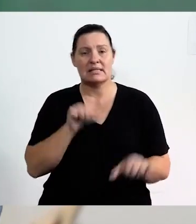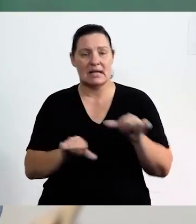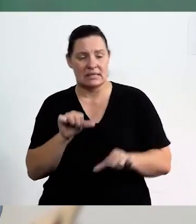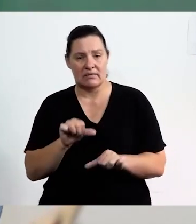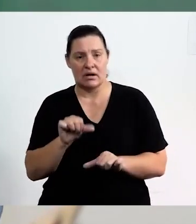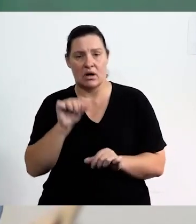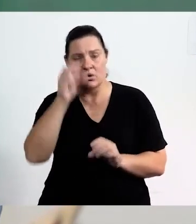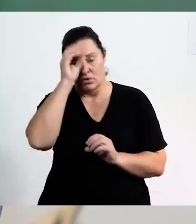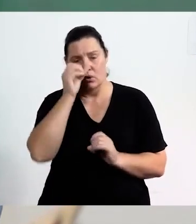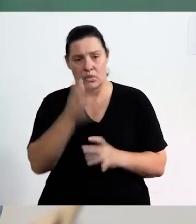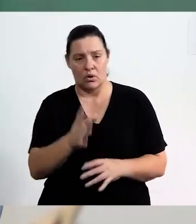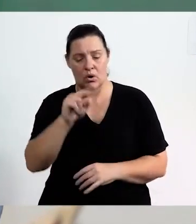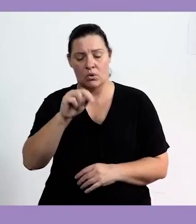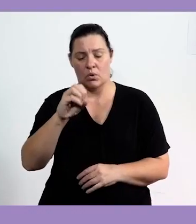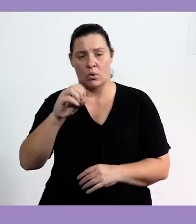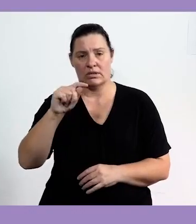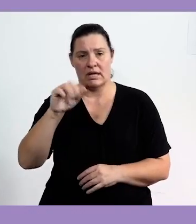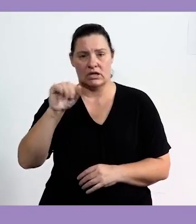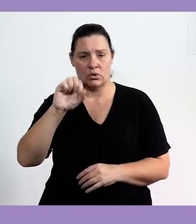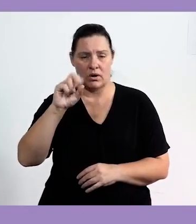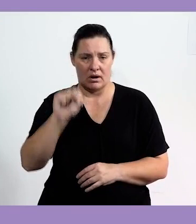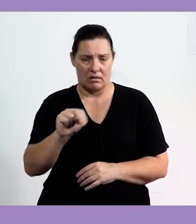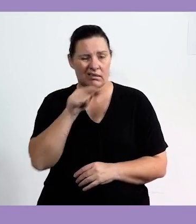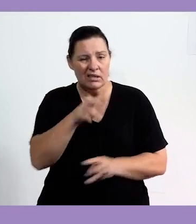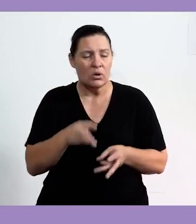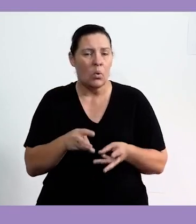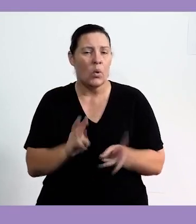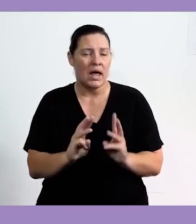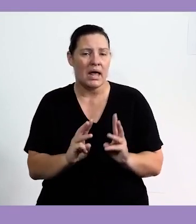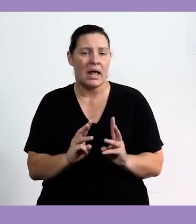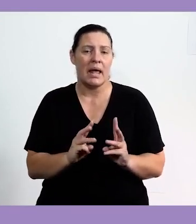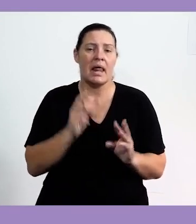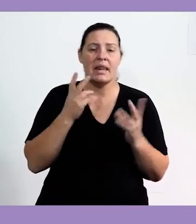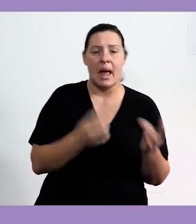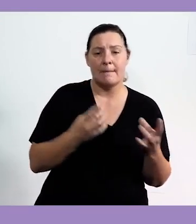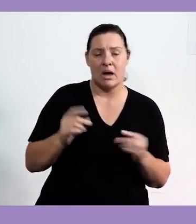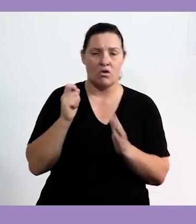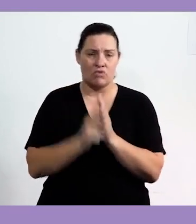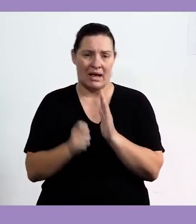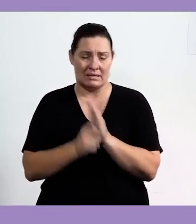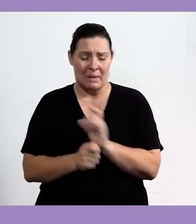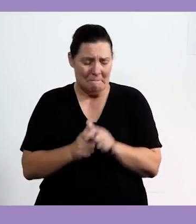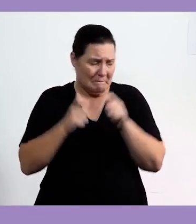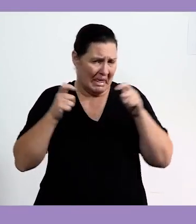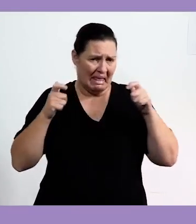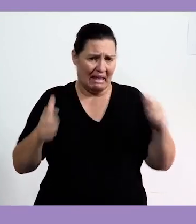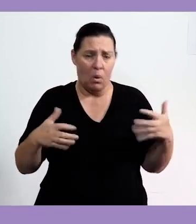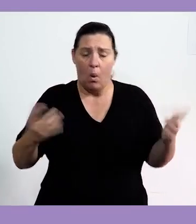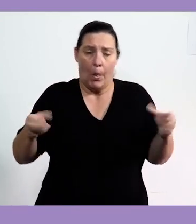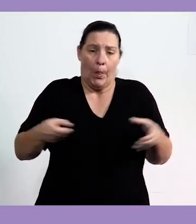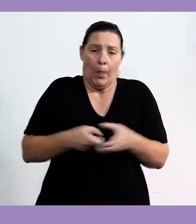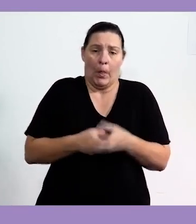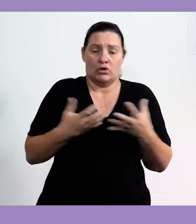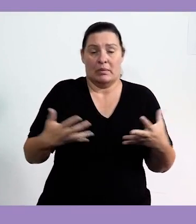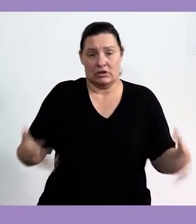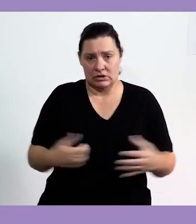is scientific notation. So scientific notation is a way of writing numbers that are too big or